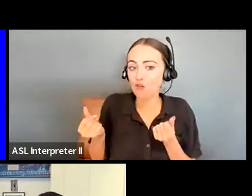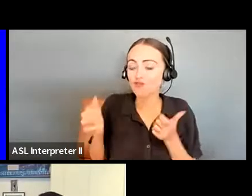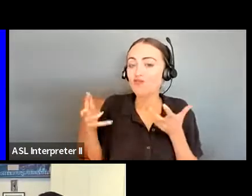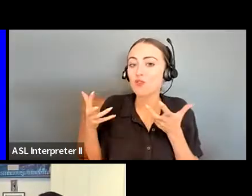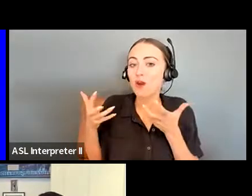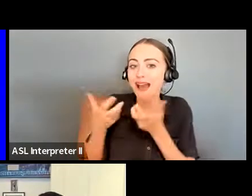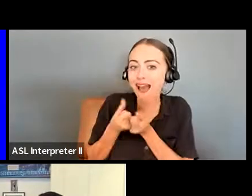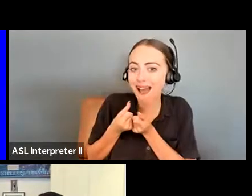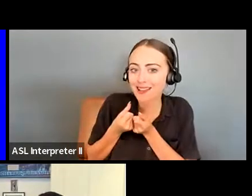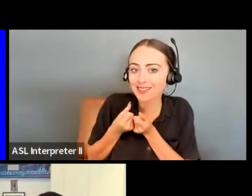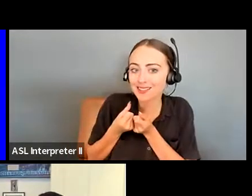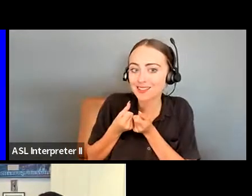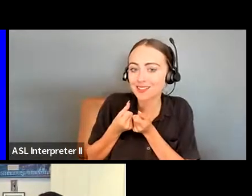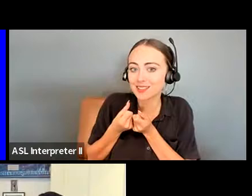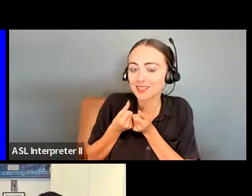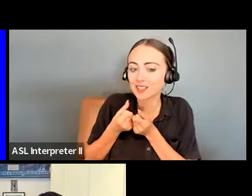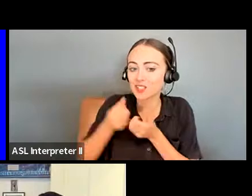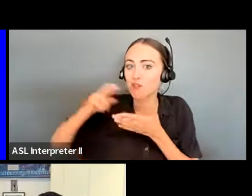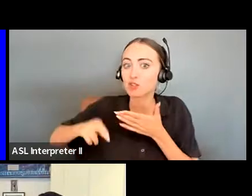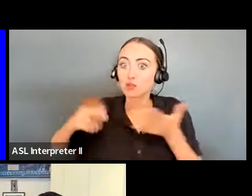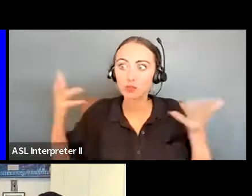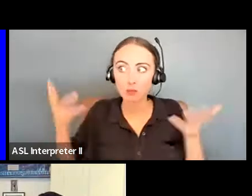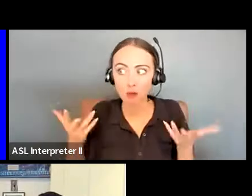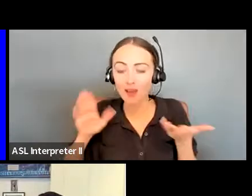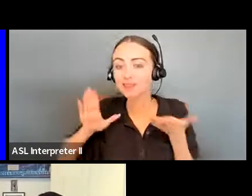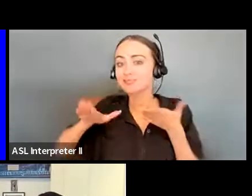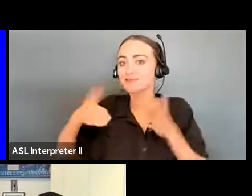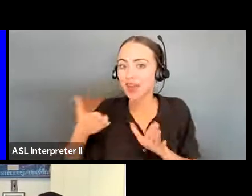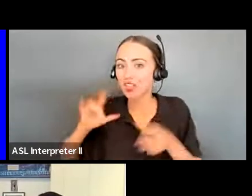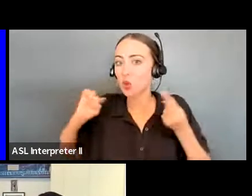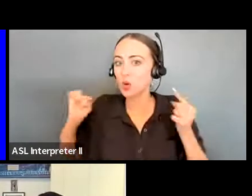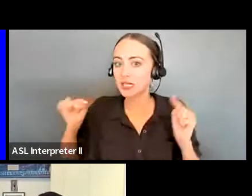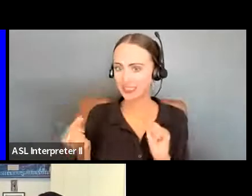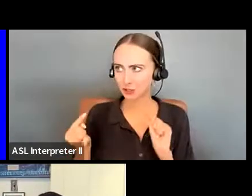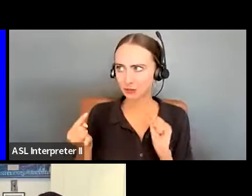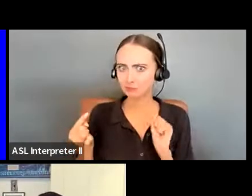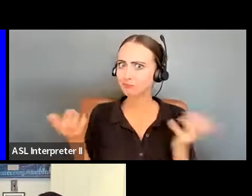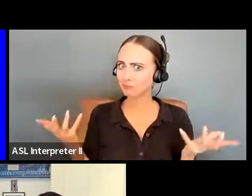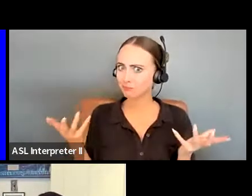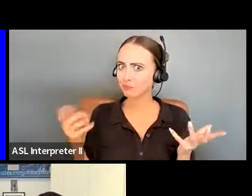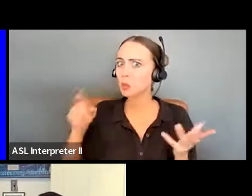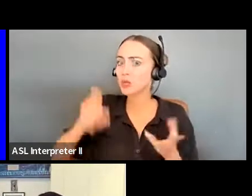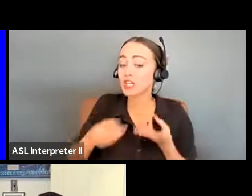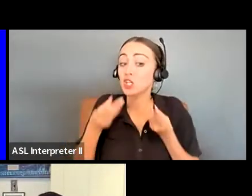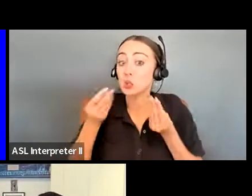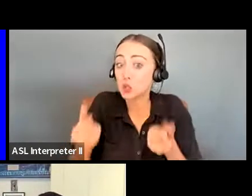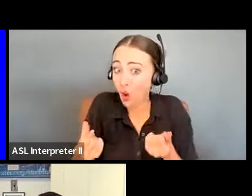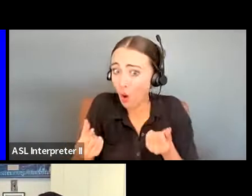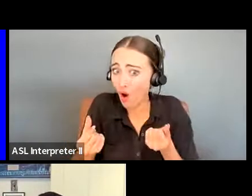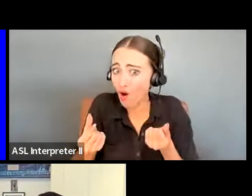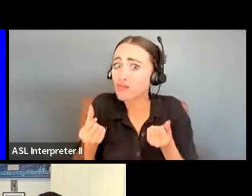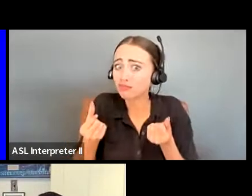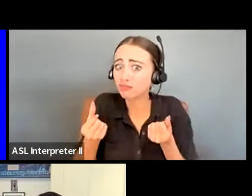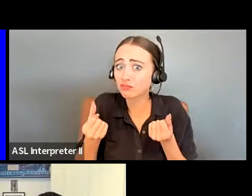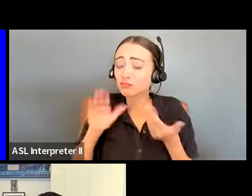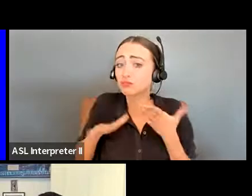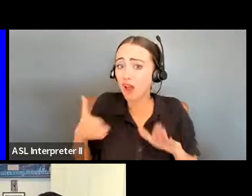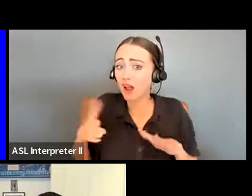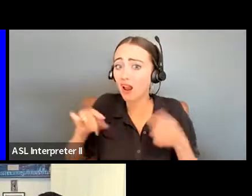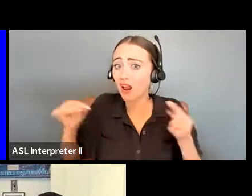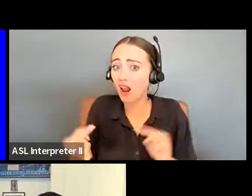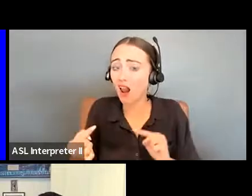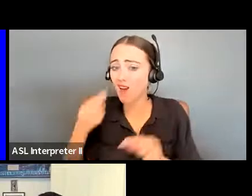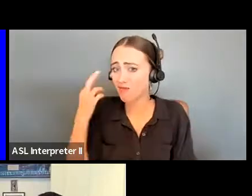accidents resulting in injury or death. We absolutely should try to solve for accidents resulting in injury or